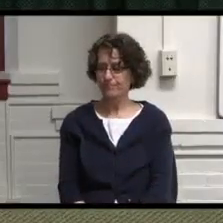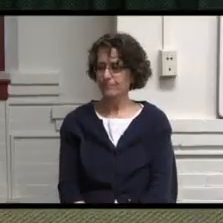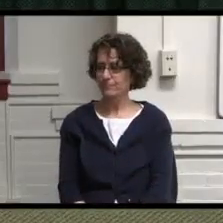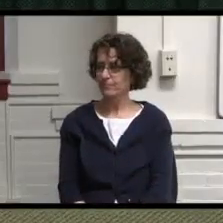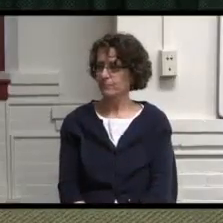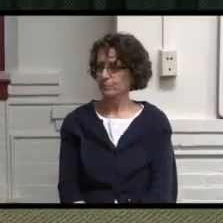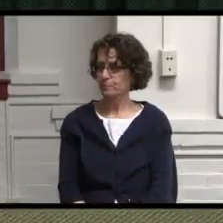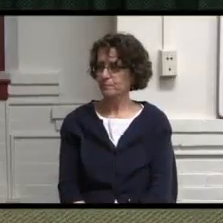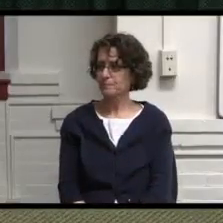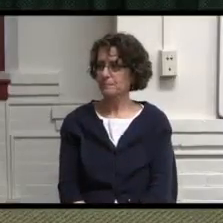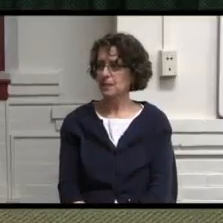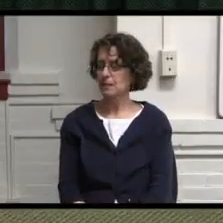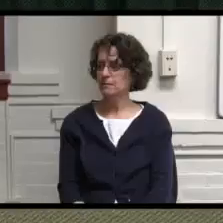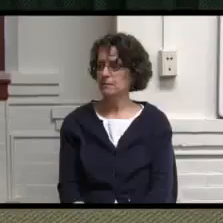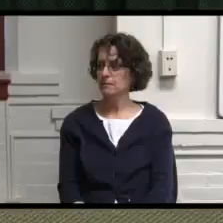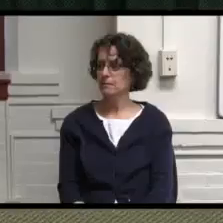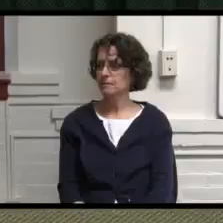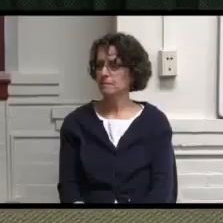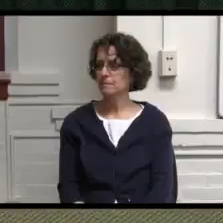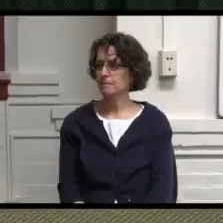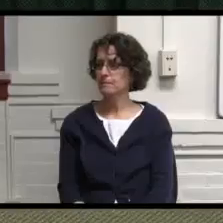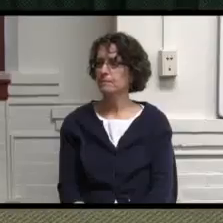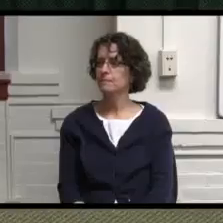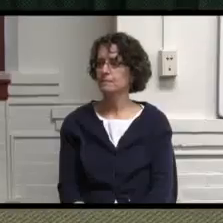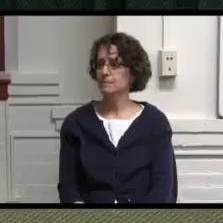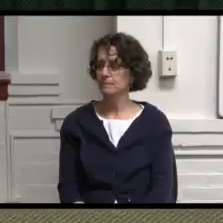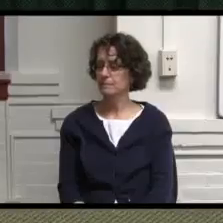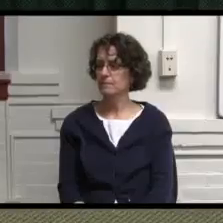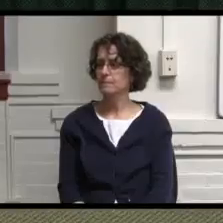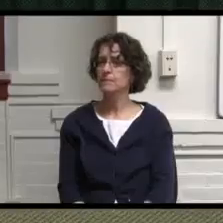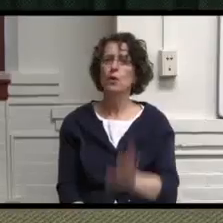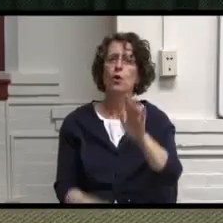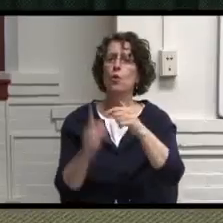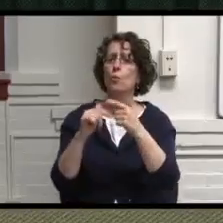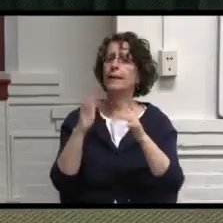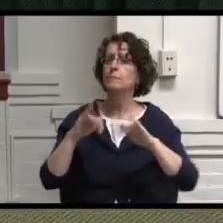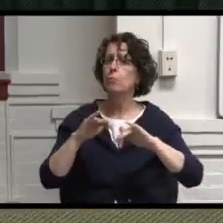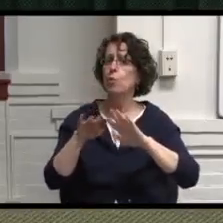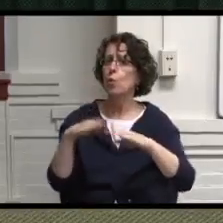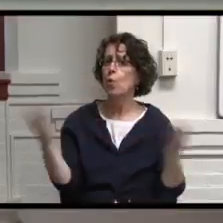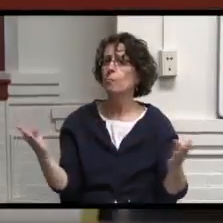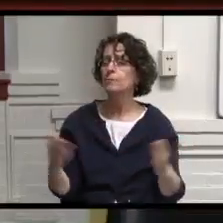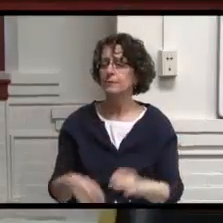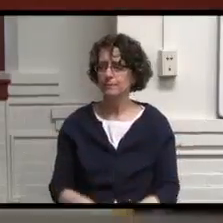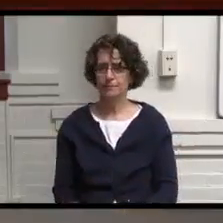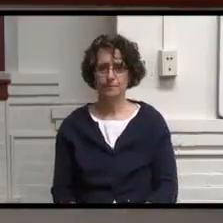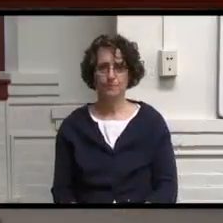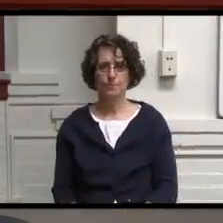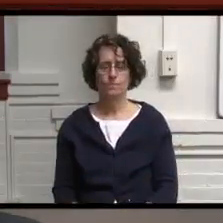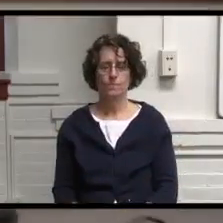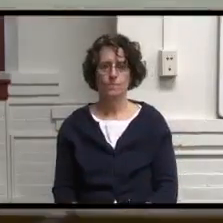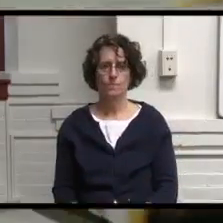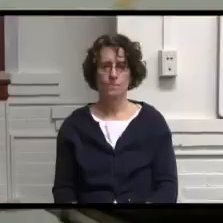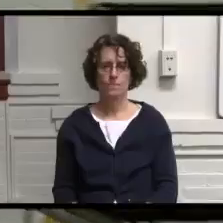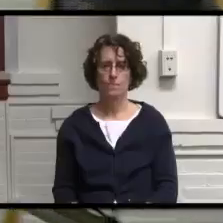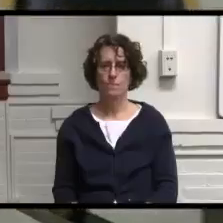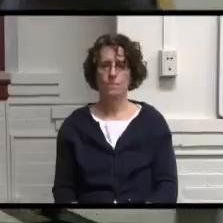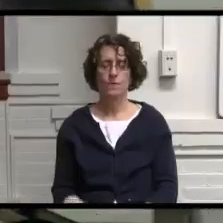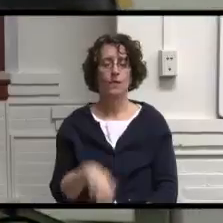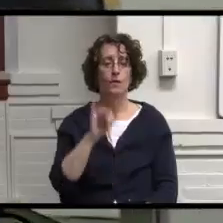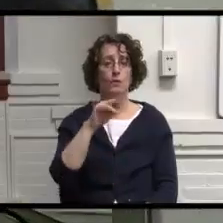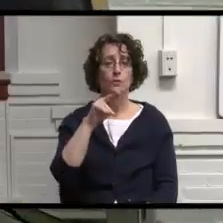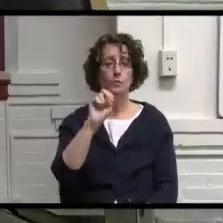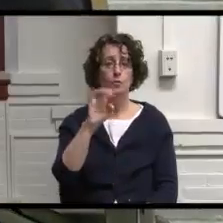thank you. Carol. Hey, Carol, while you're here, when is the pool open? It opens on